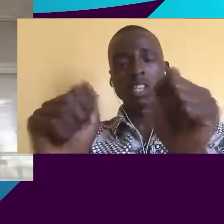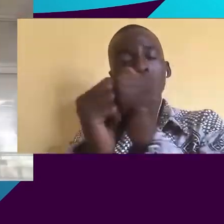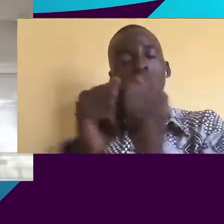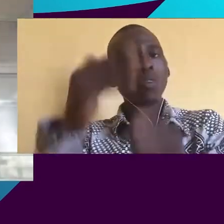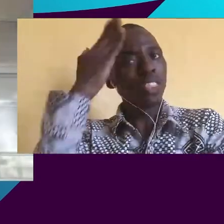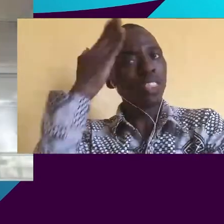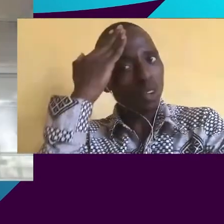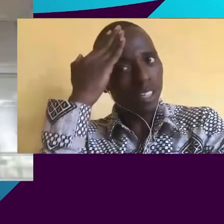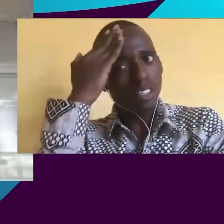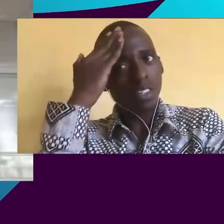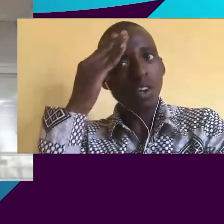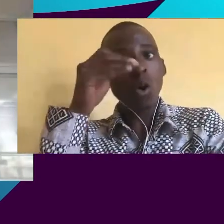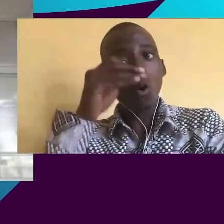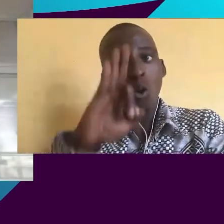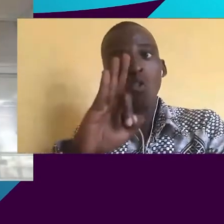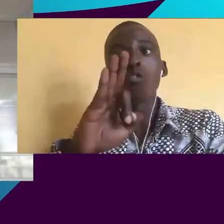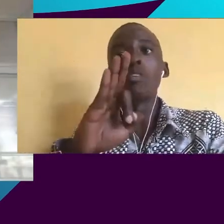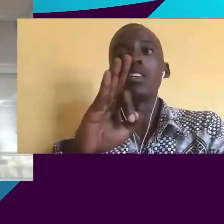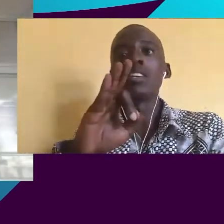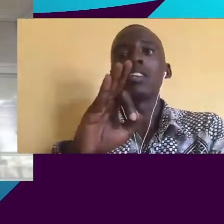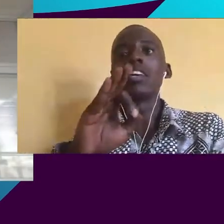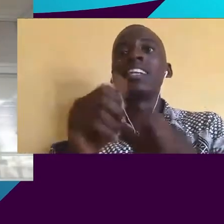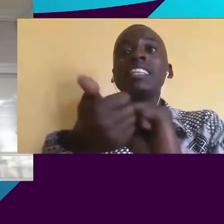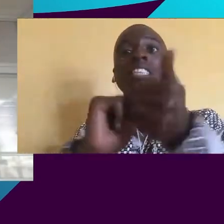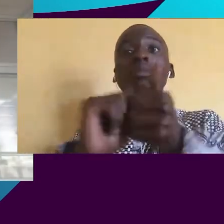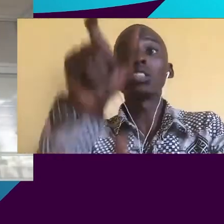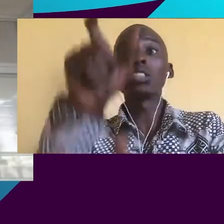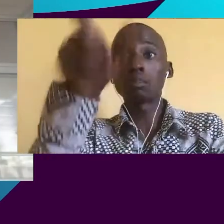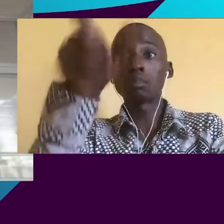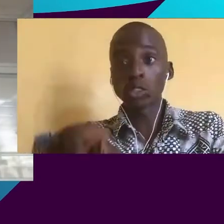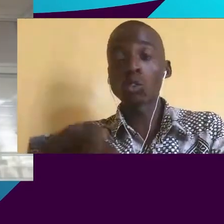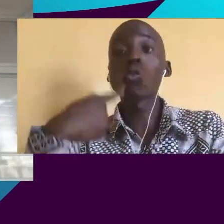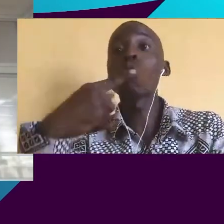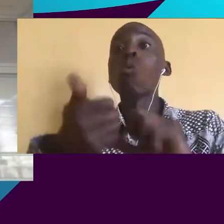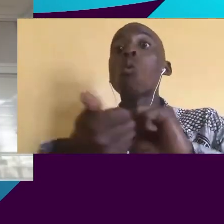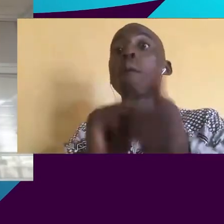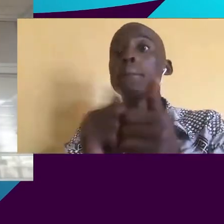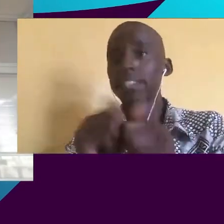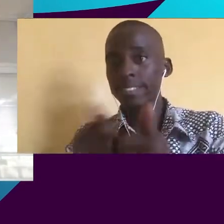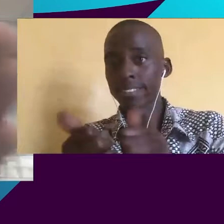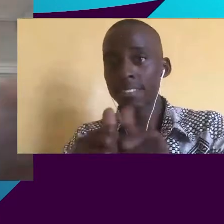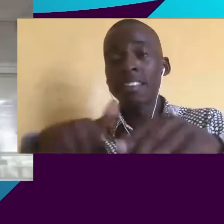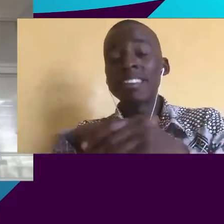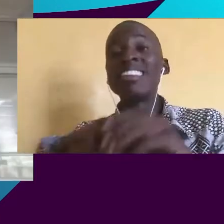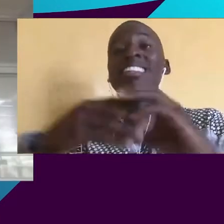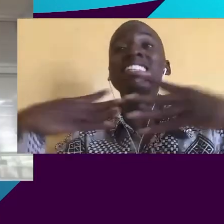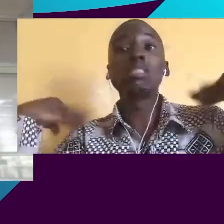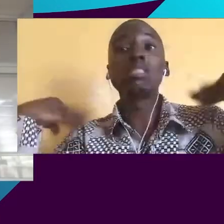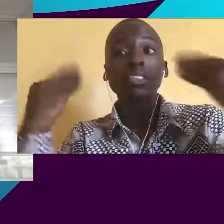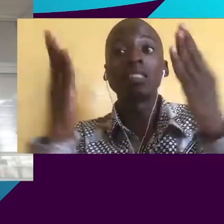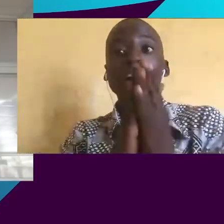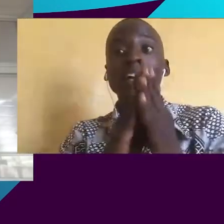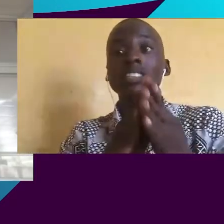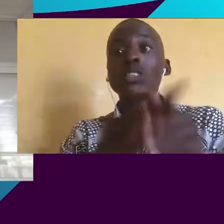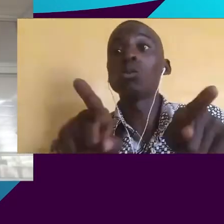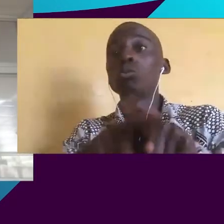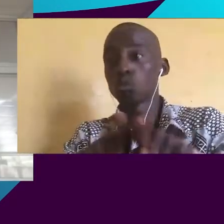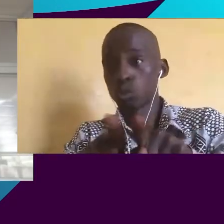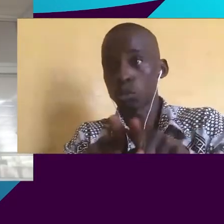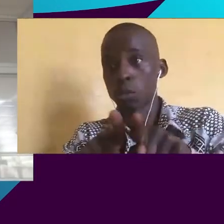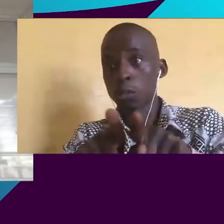a sportsperson who competed in sport. And on the other side, she's